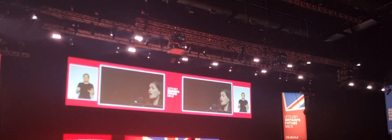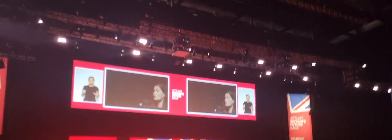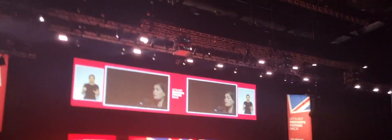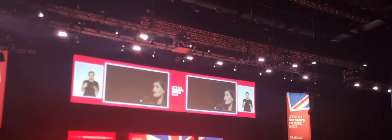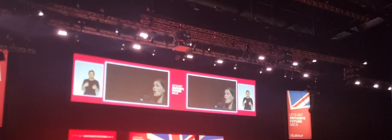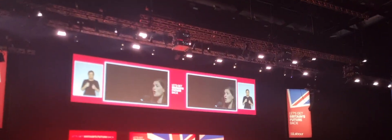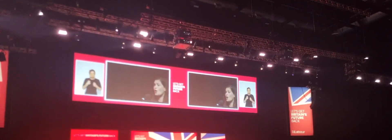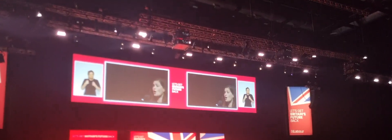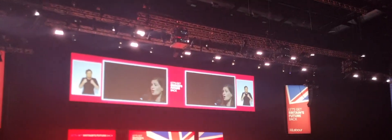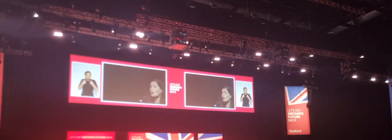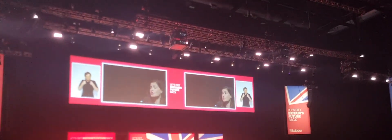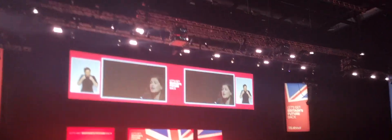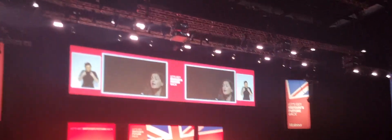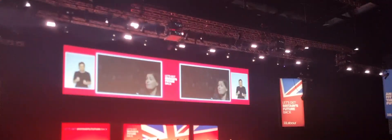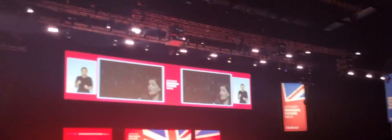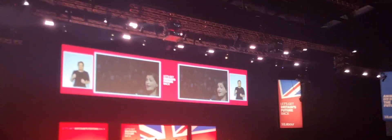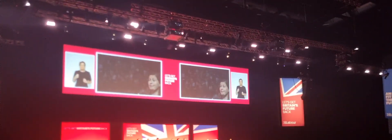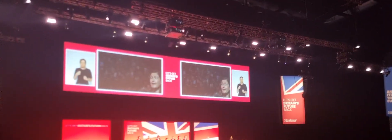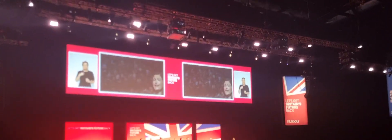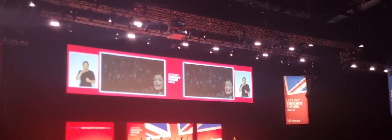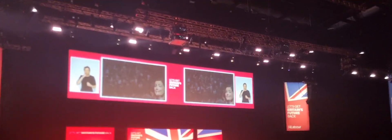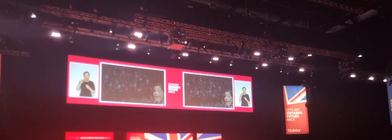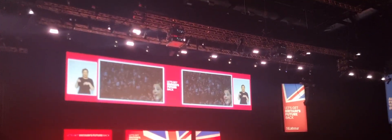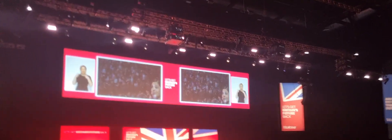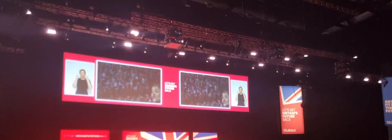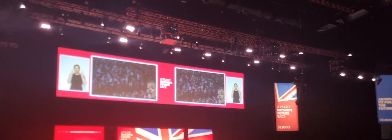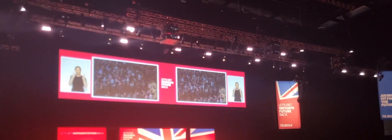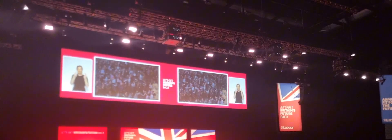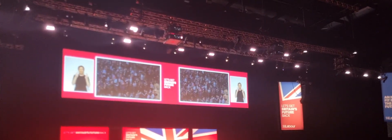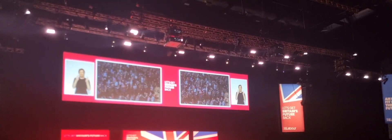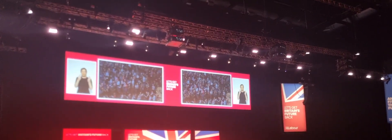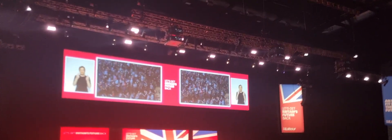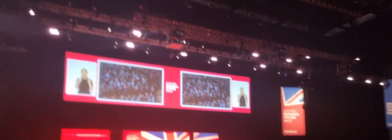clouds unfold, bring me my